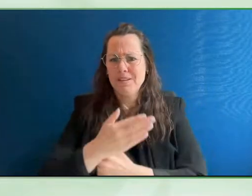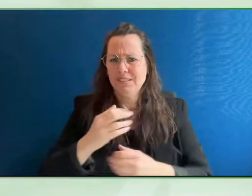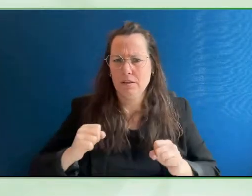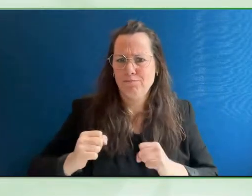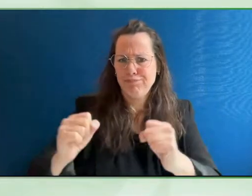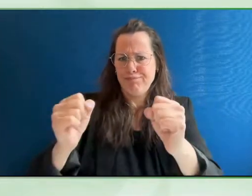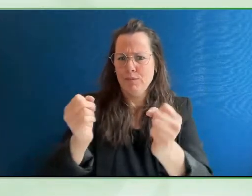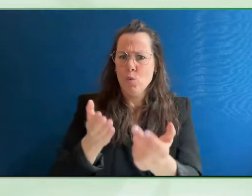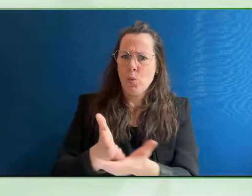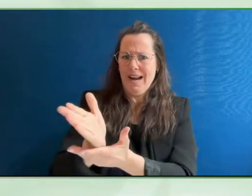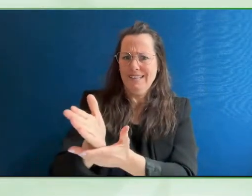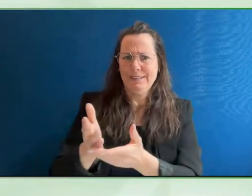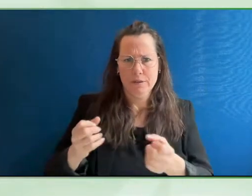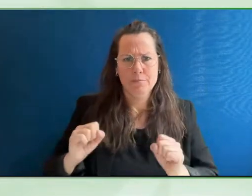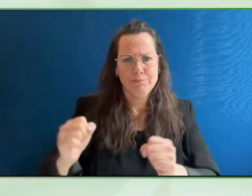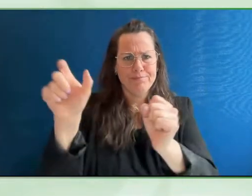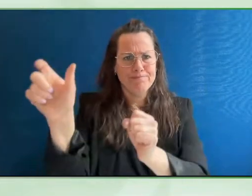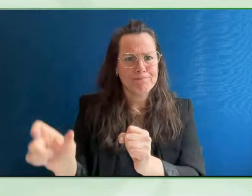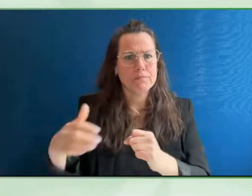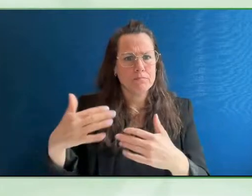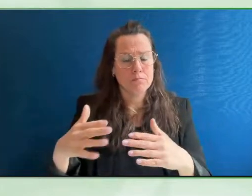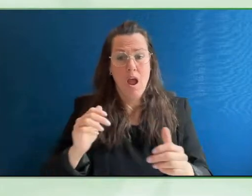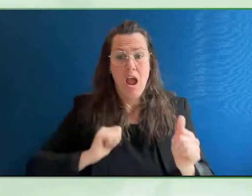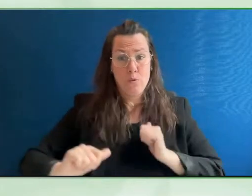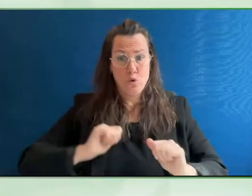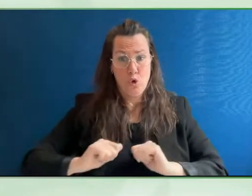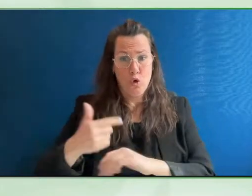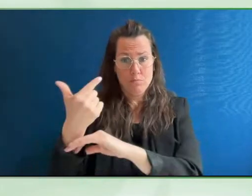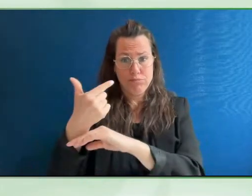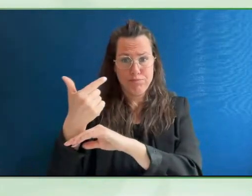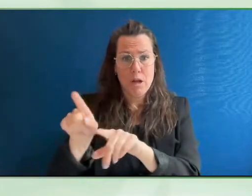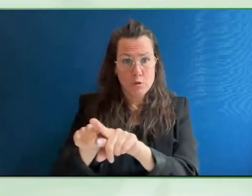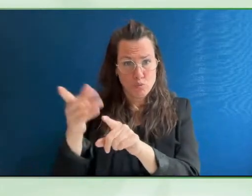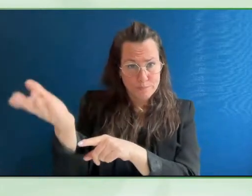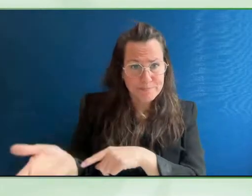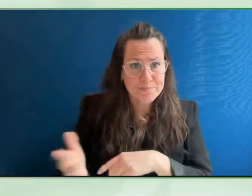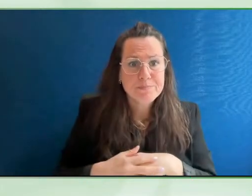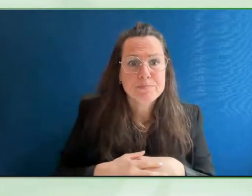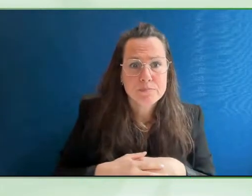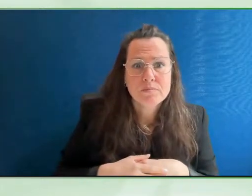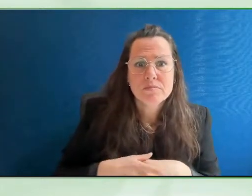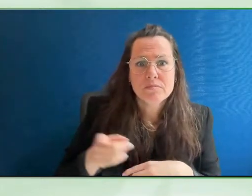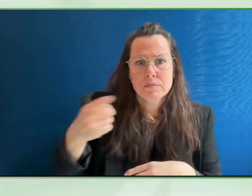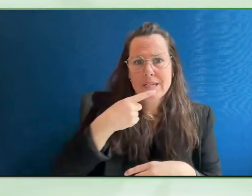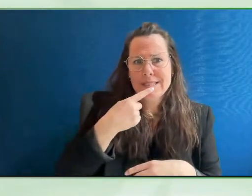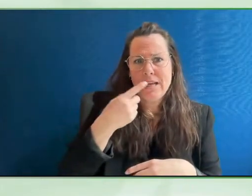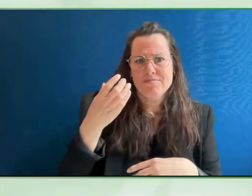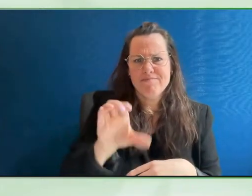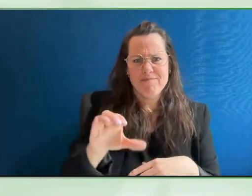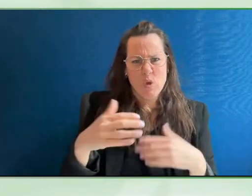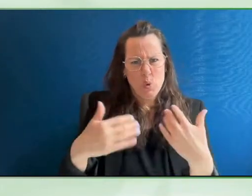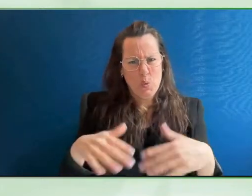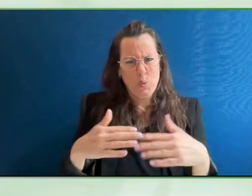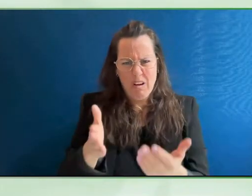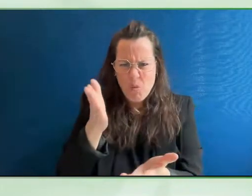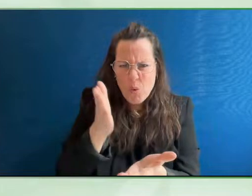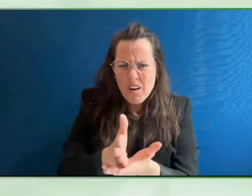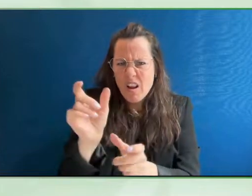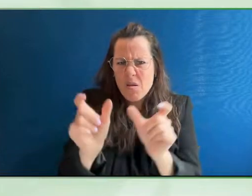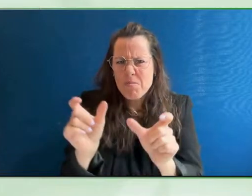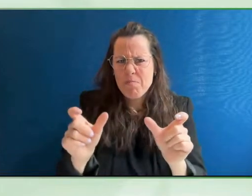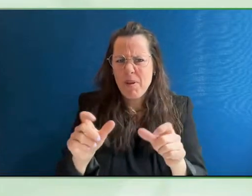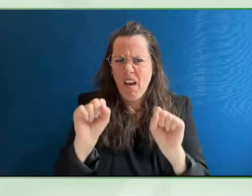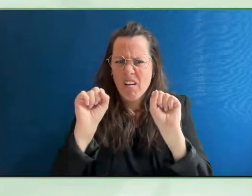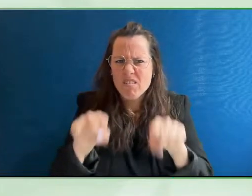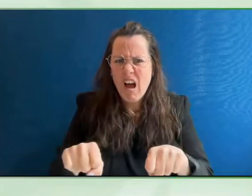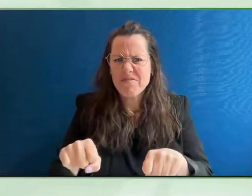towards disability. So this is really, I feel, where ReelAbilities and ReelAbilities at the Workplace and all of our other programs come in.